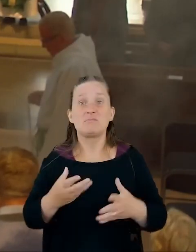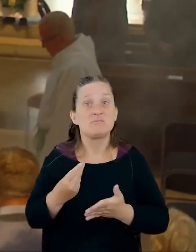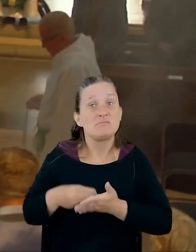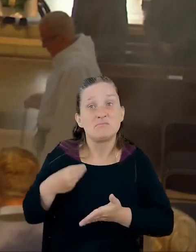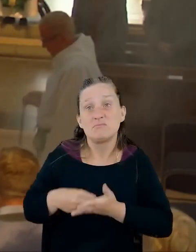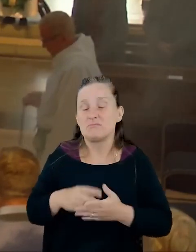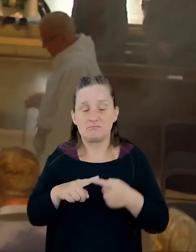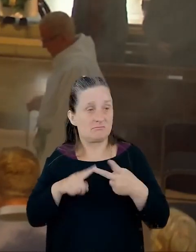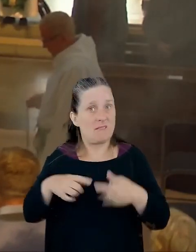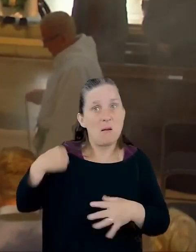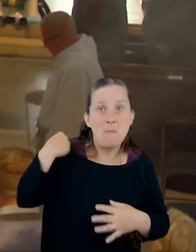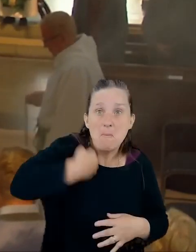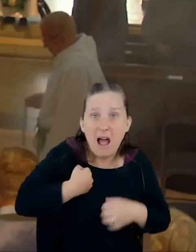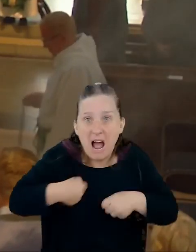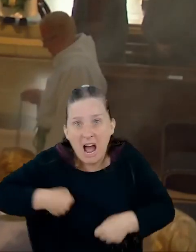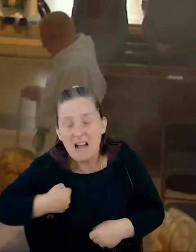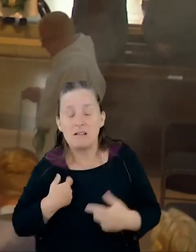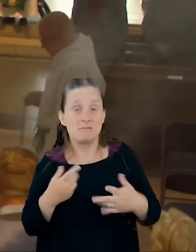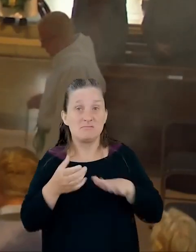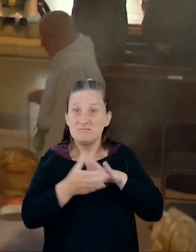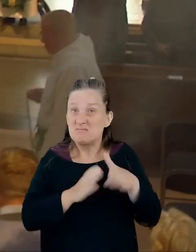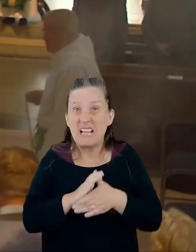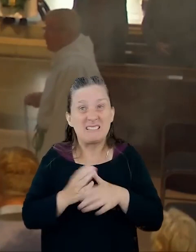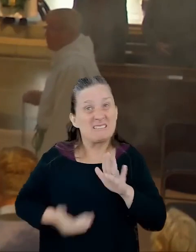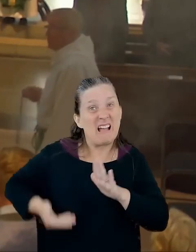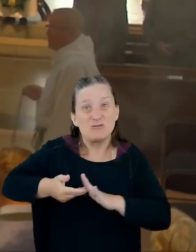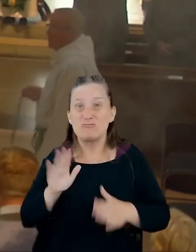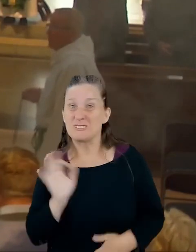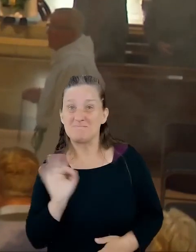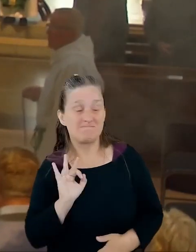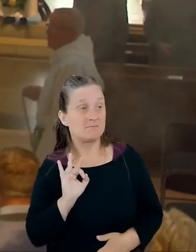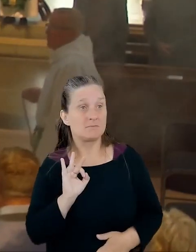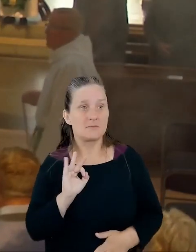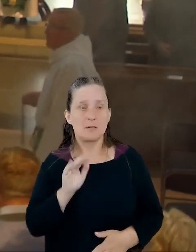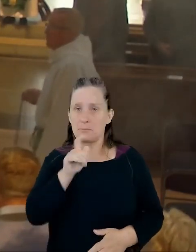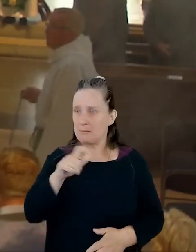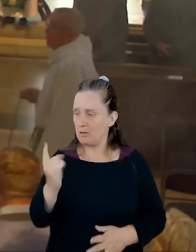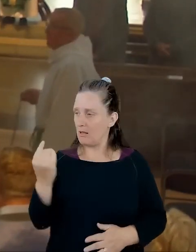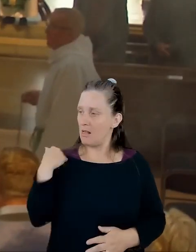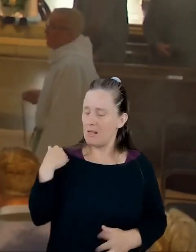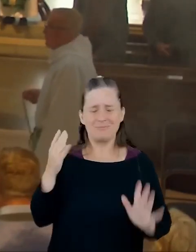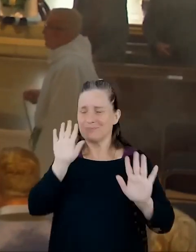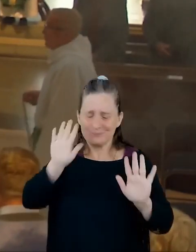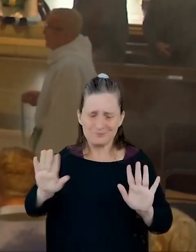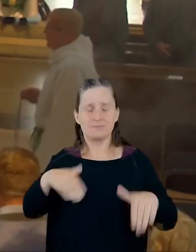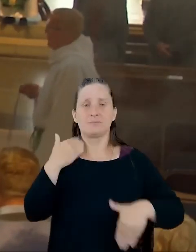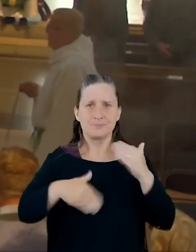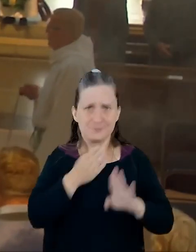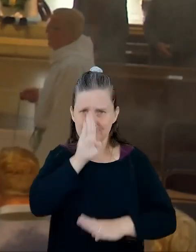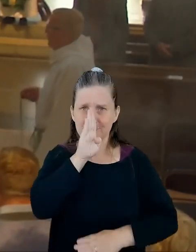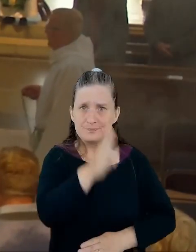purse, no bag, no sandals, and greet no one on the road. Whatever house you